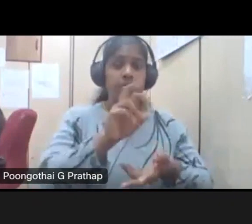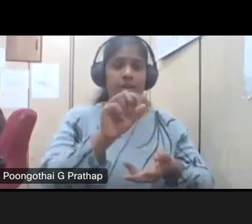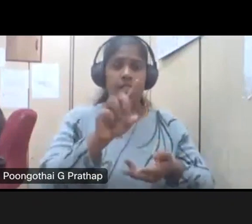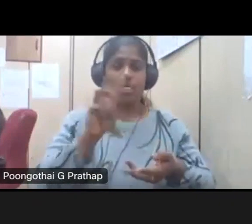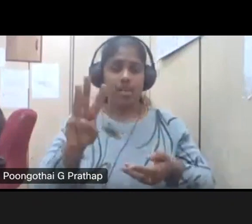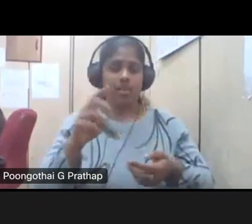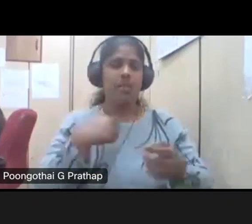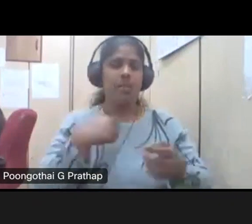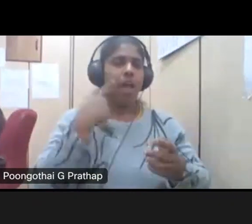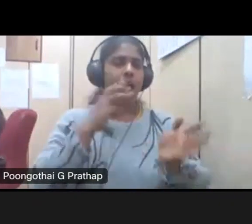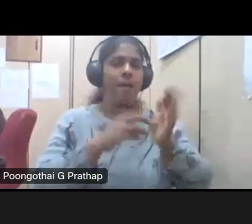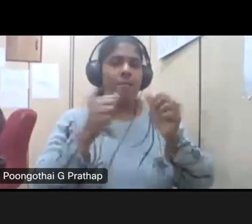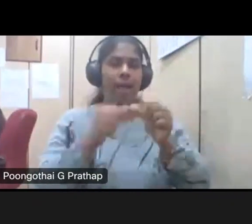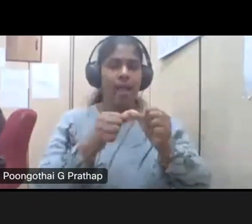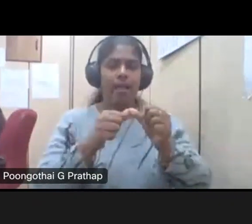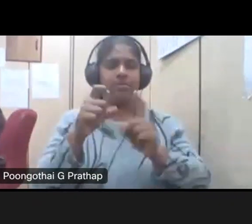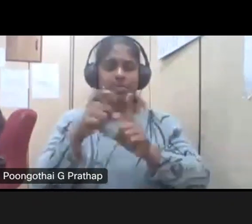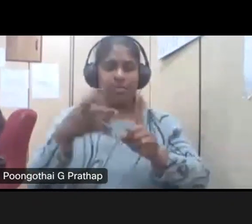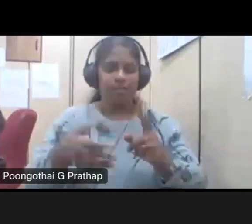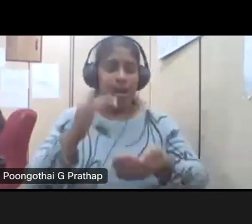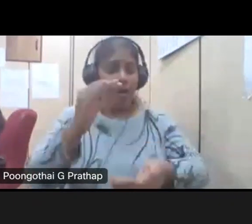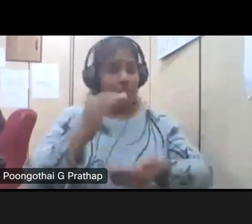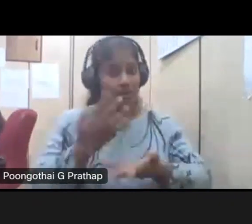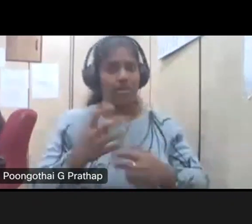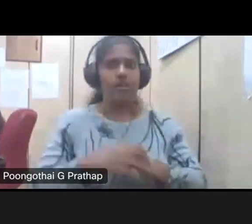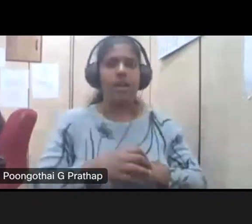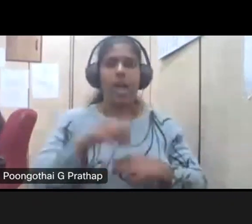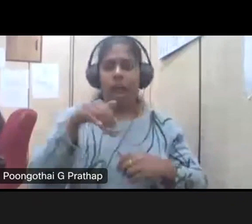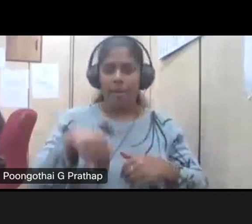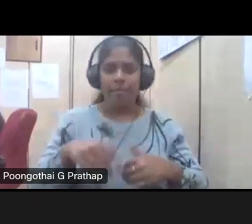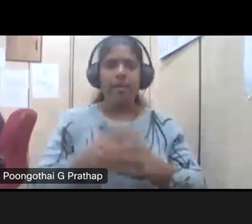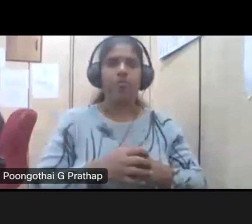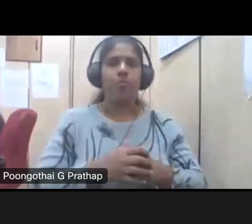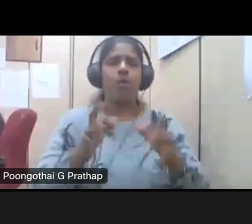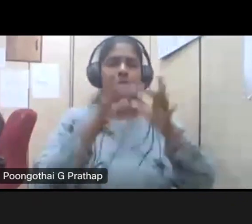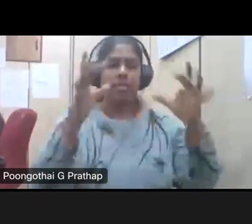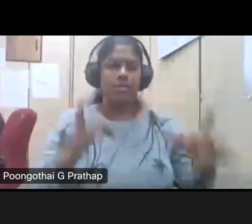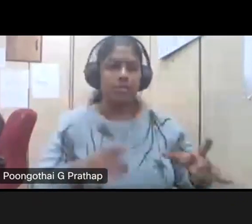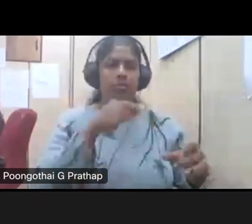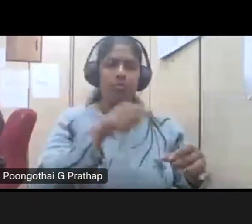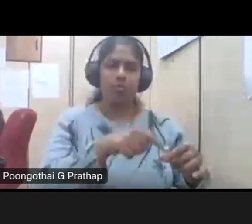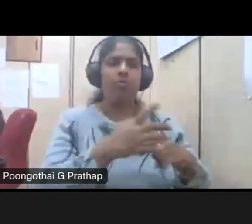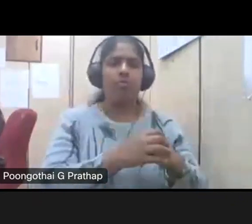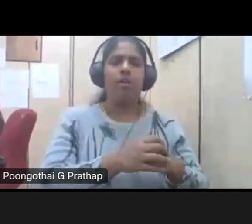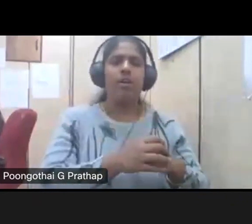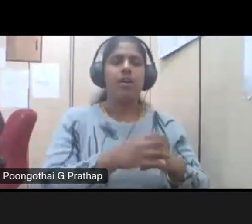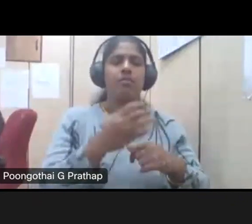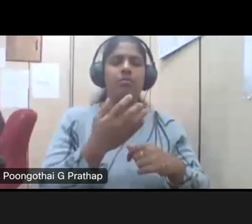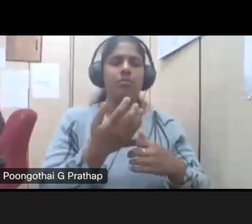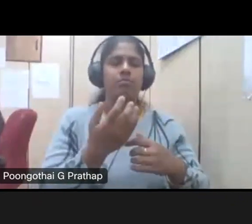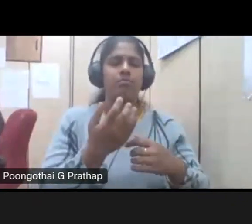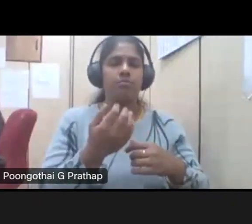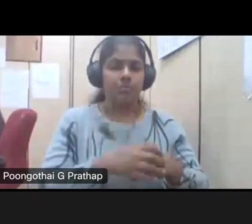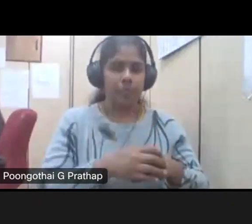Now, she is also the secretary of a charitable institution, which is for children with special needs.